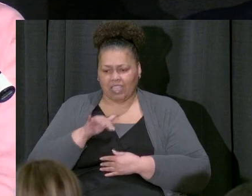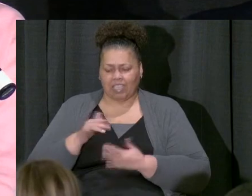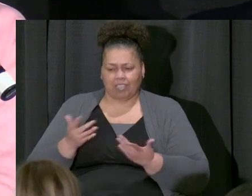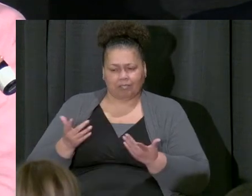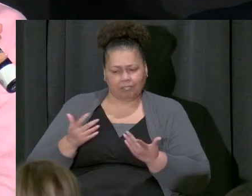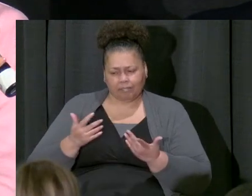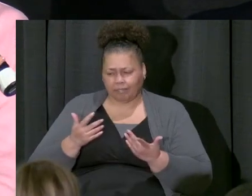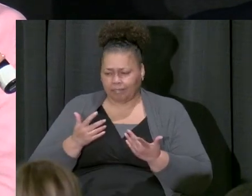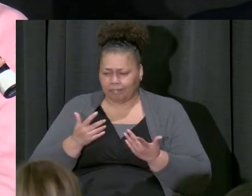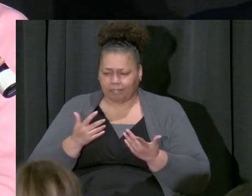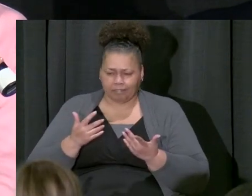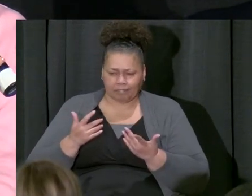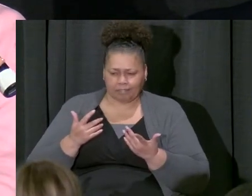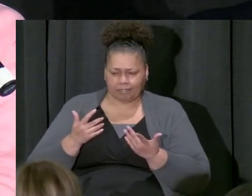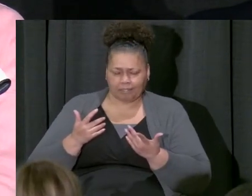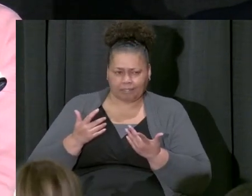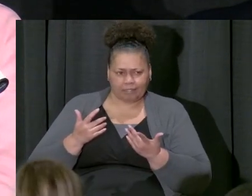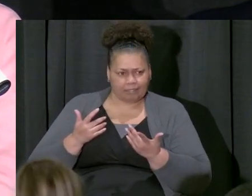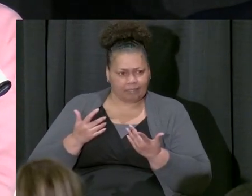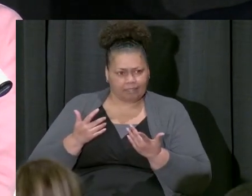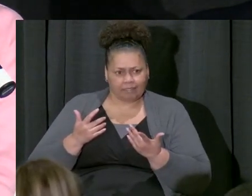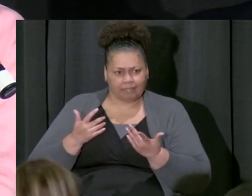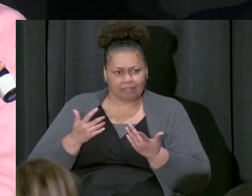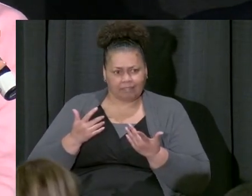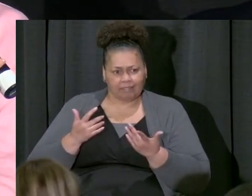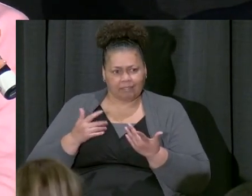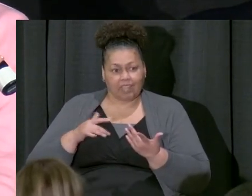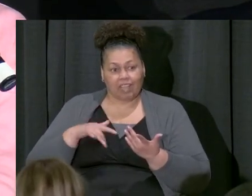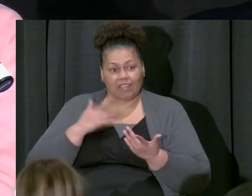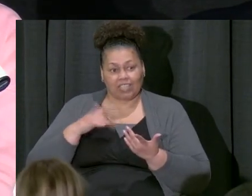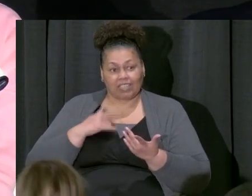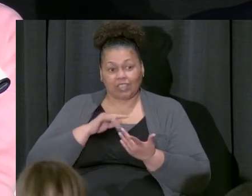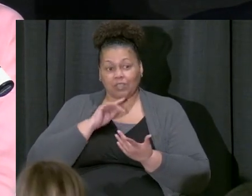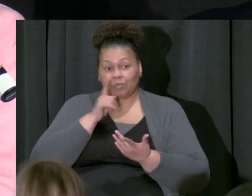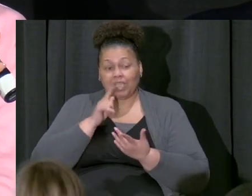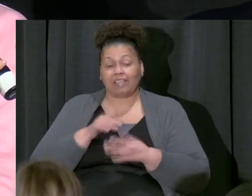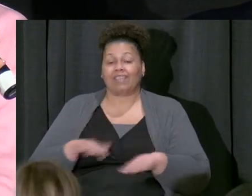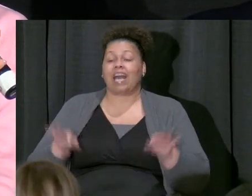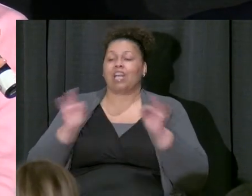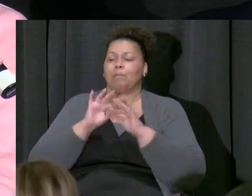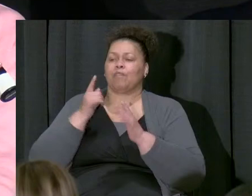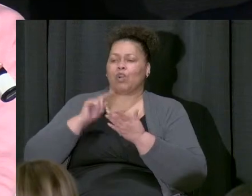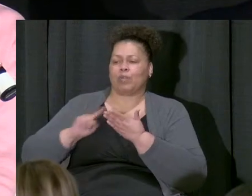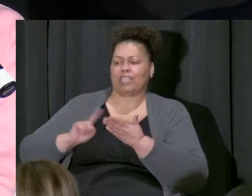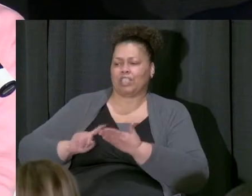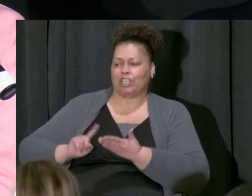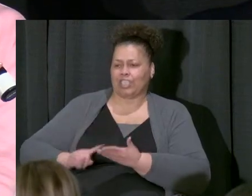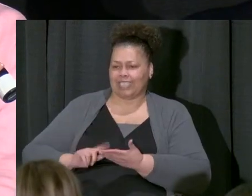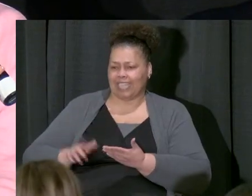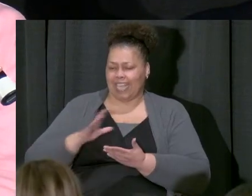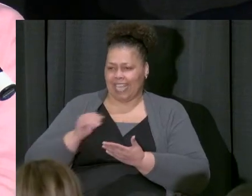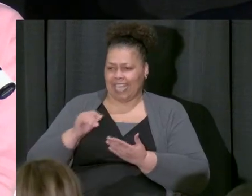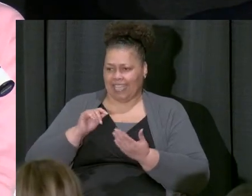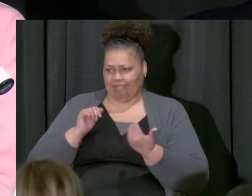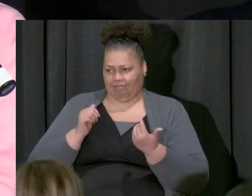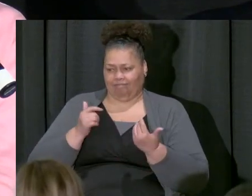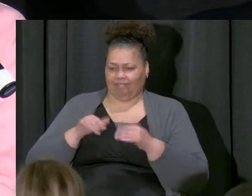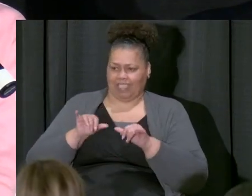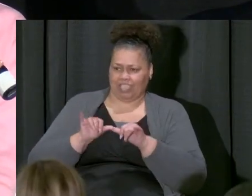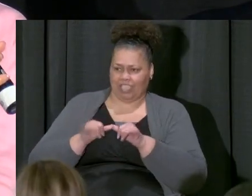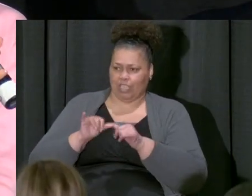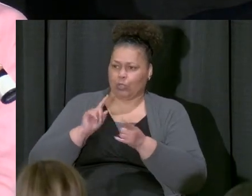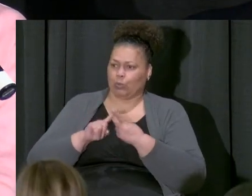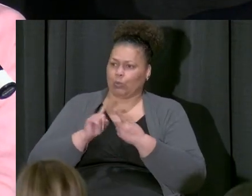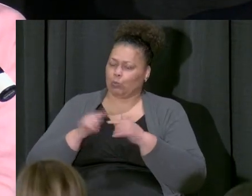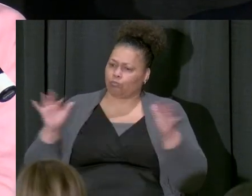I really feel this conference is very valuable for researchers and engineers to